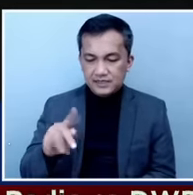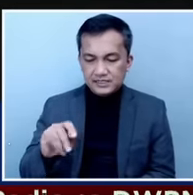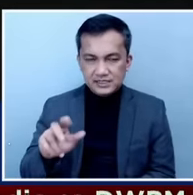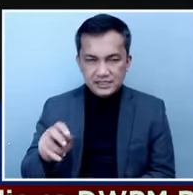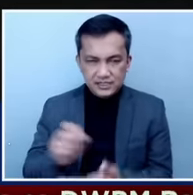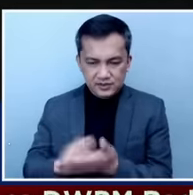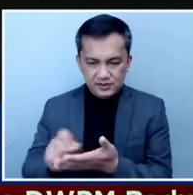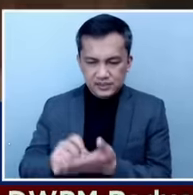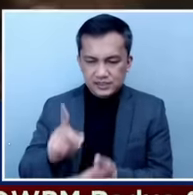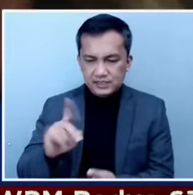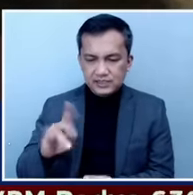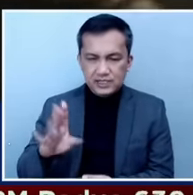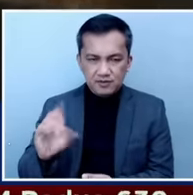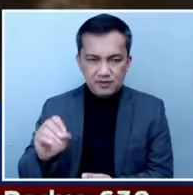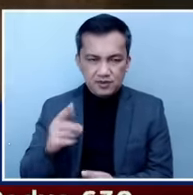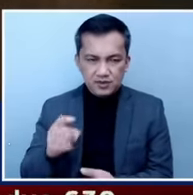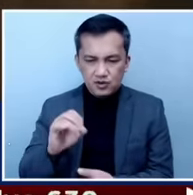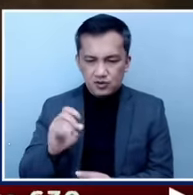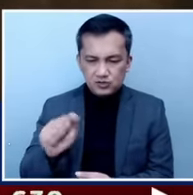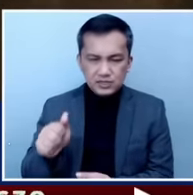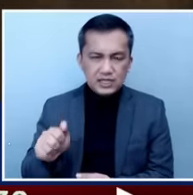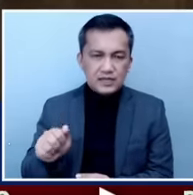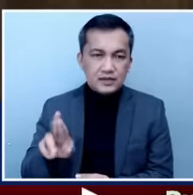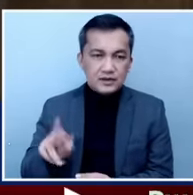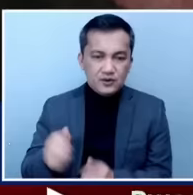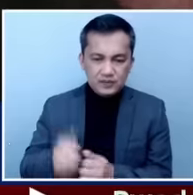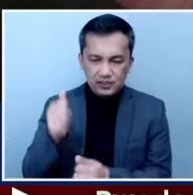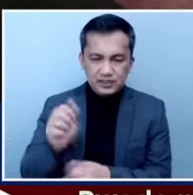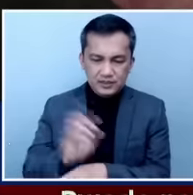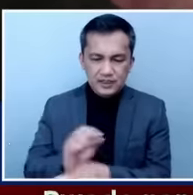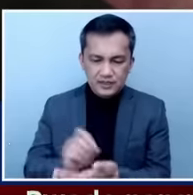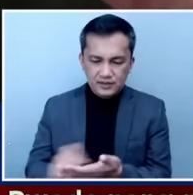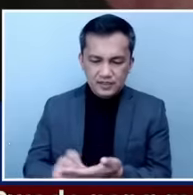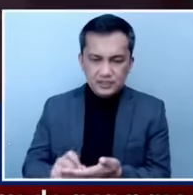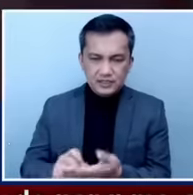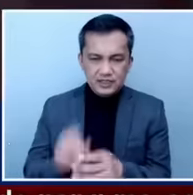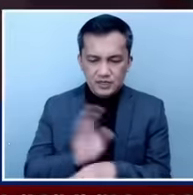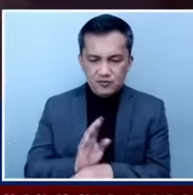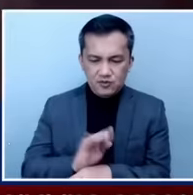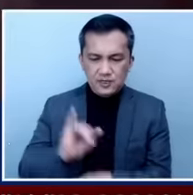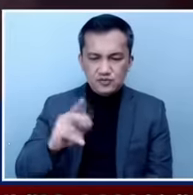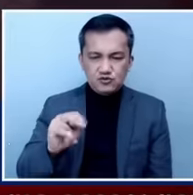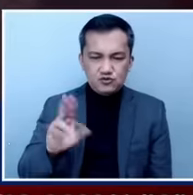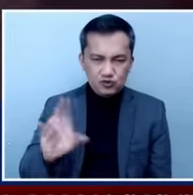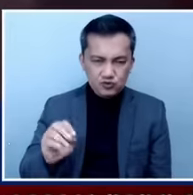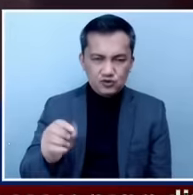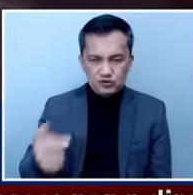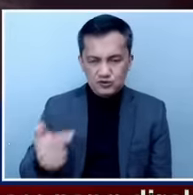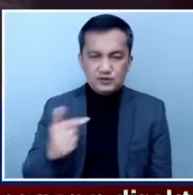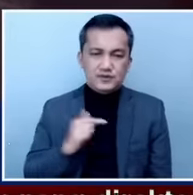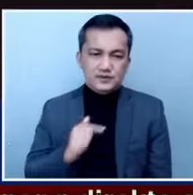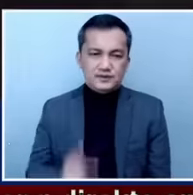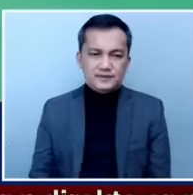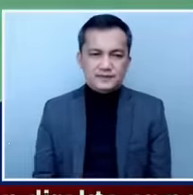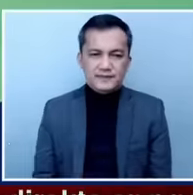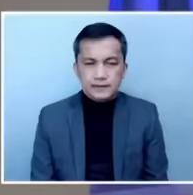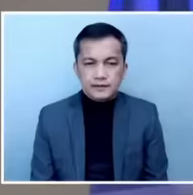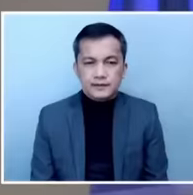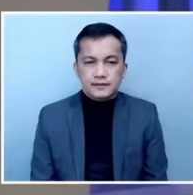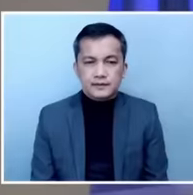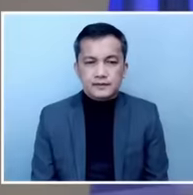Diablo Cody, ang Oscar award-winning writer ng pelikulang Juno. Yong Chavez, ABS-CBN News, Hollywood.